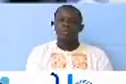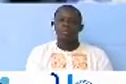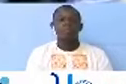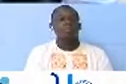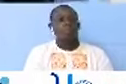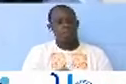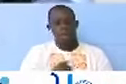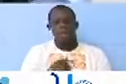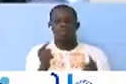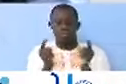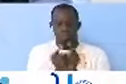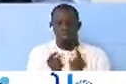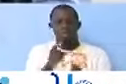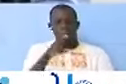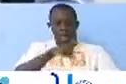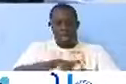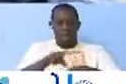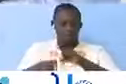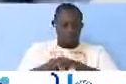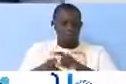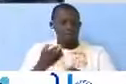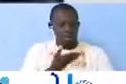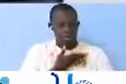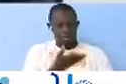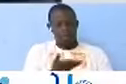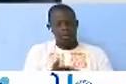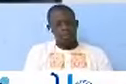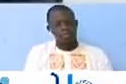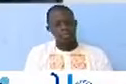I found him in handcuffs.